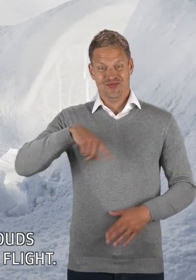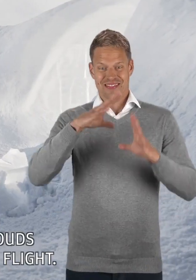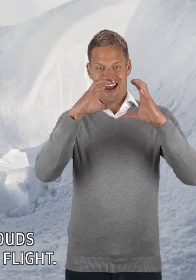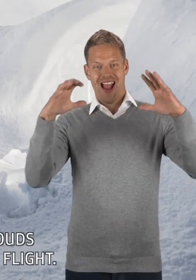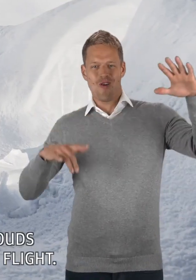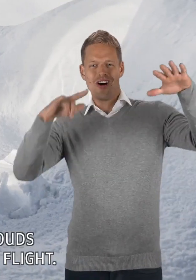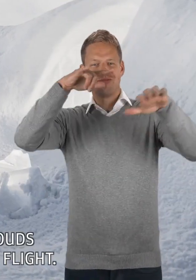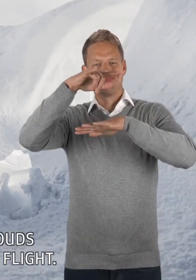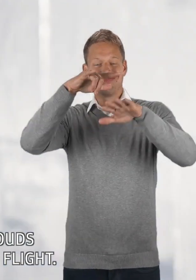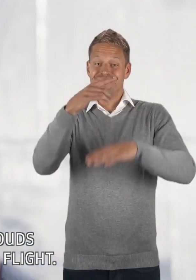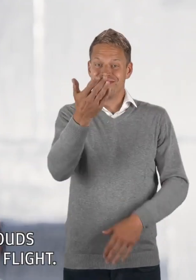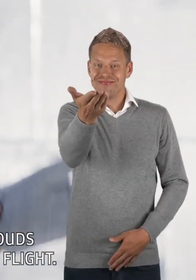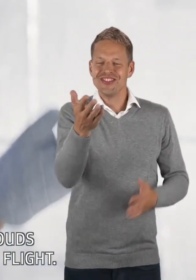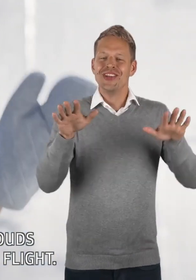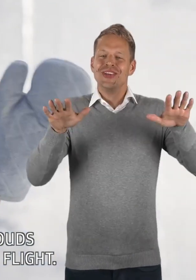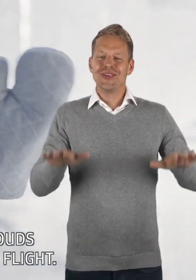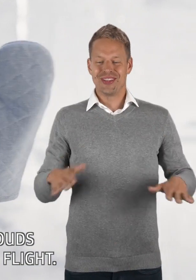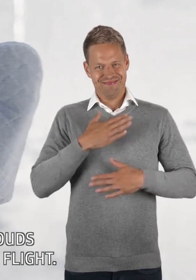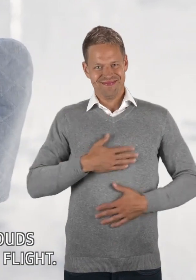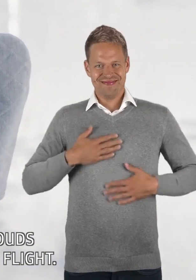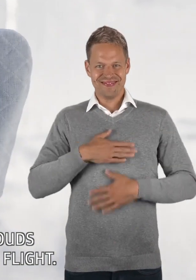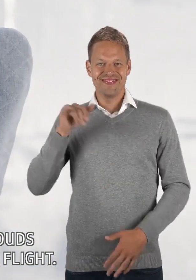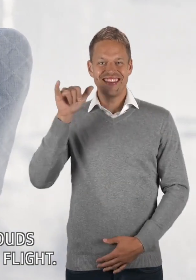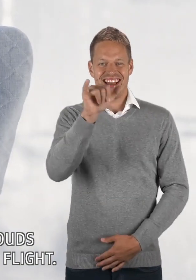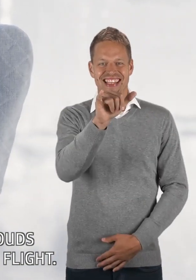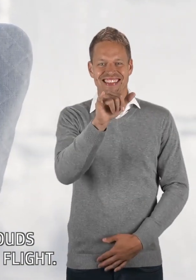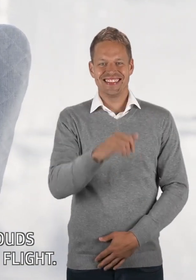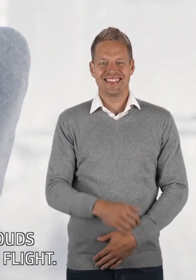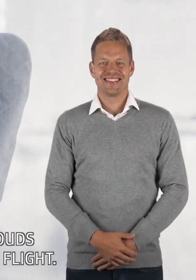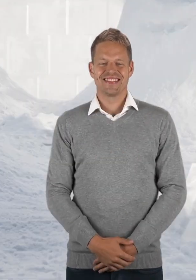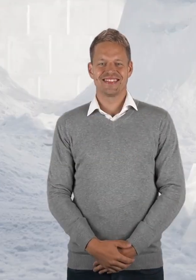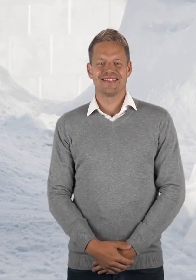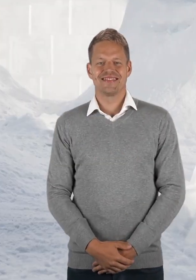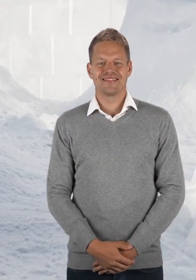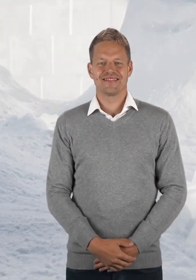Now that we are above the clouds, it's time to relax and enjoy your flight.